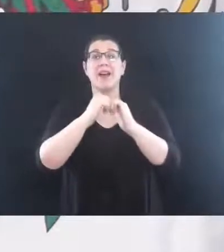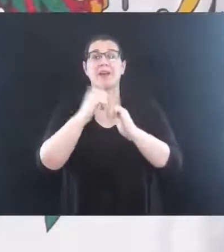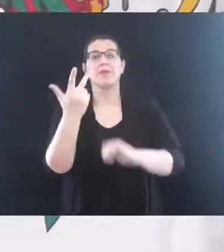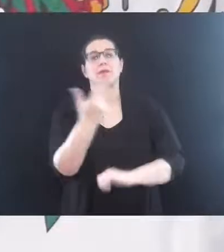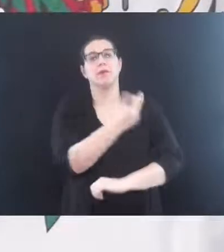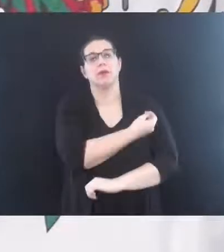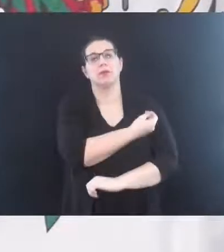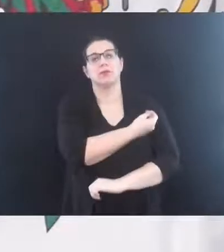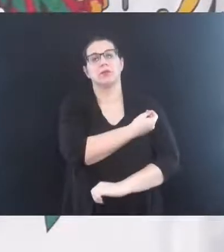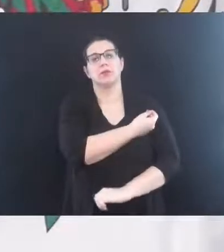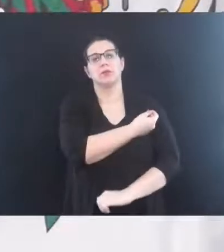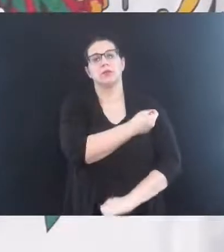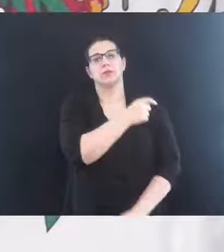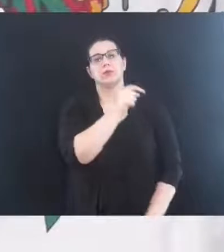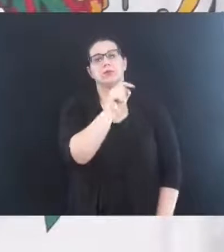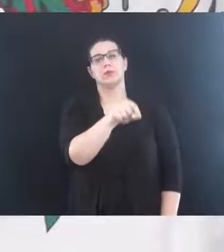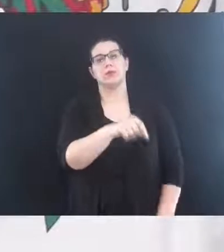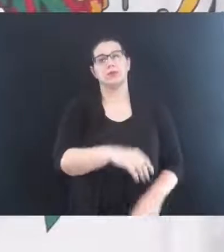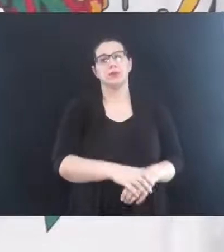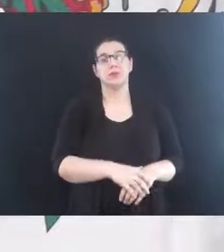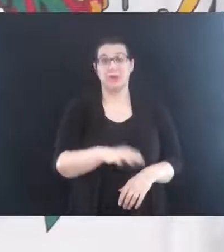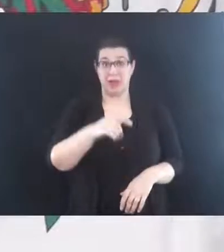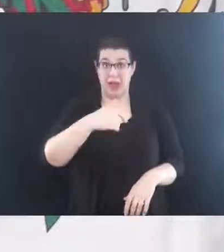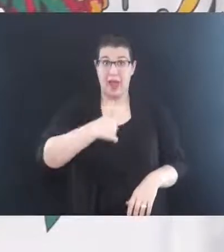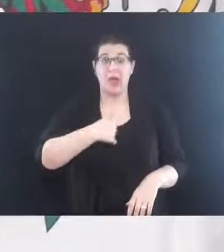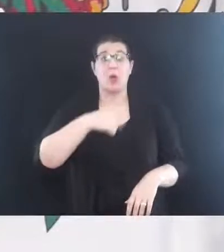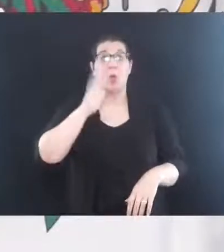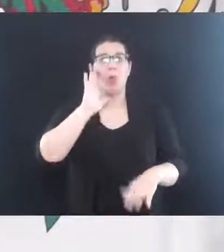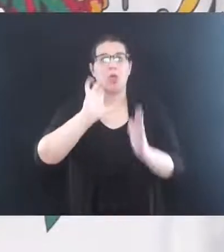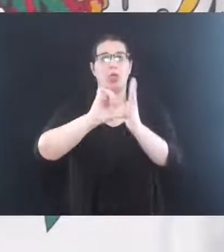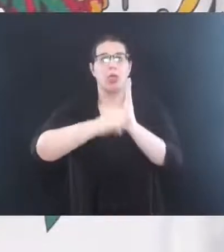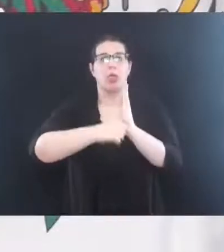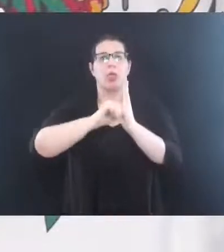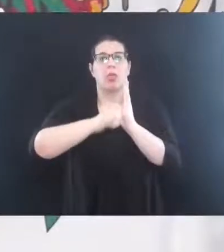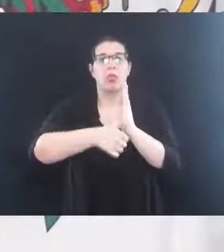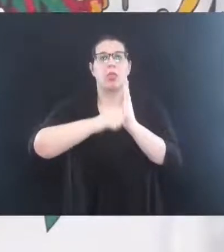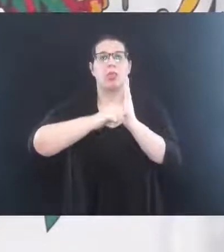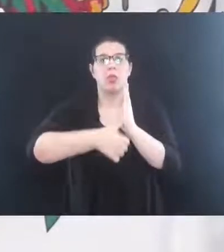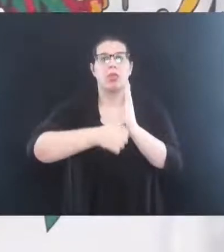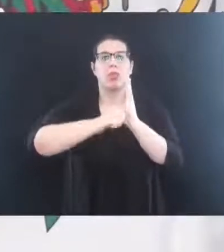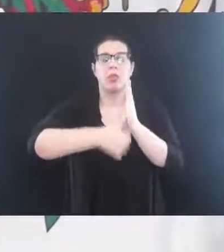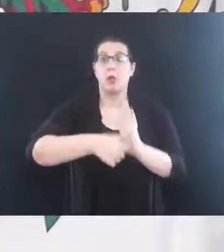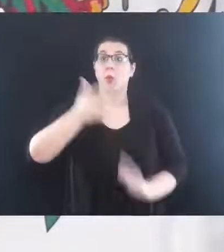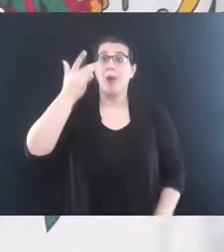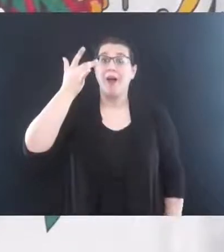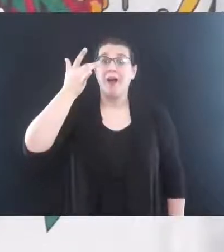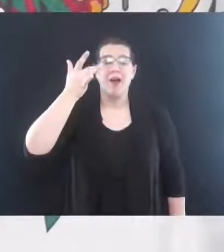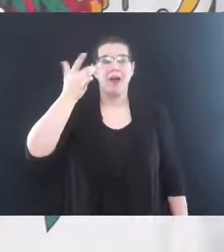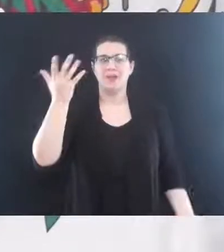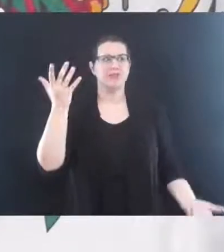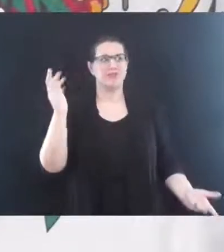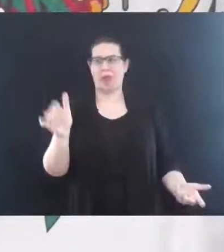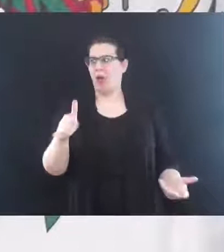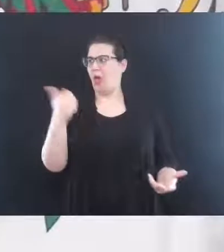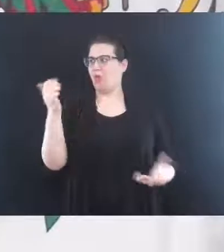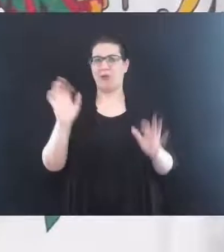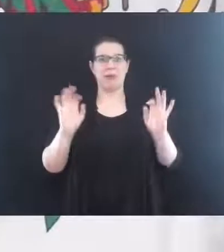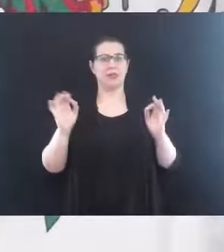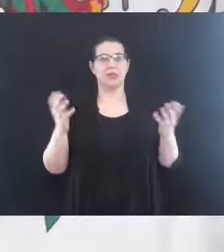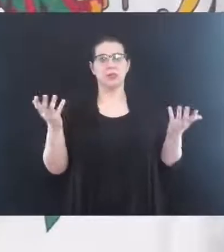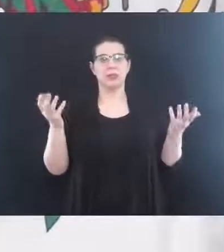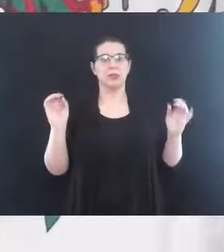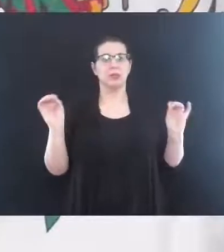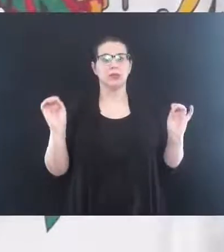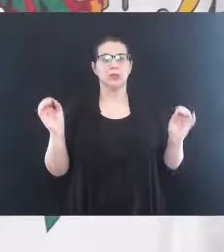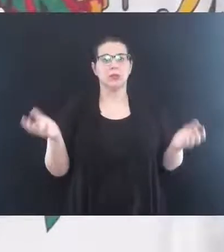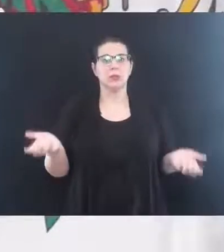I'm going to continue to plead with you to do that because I don't know anything else we can do. You know,